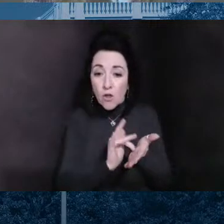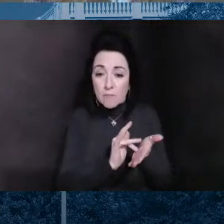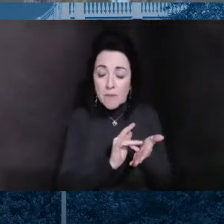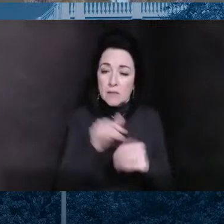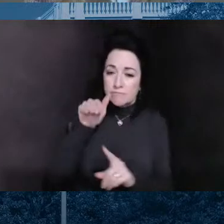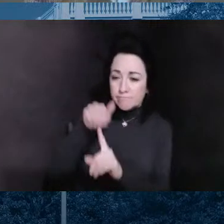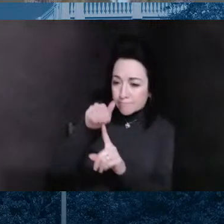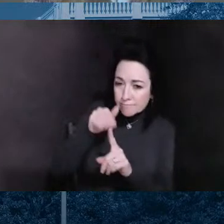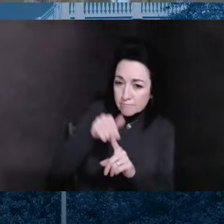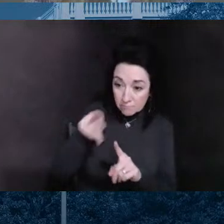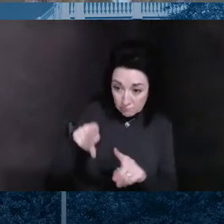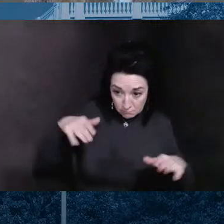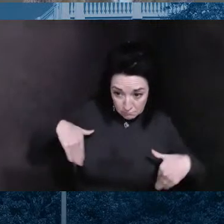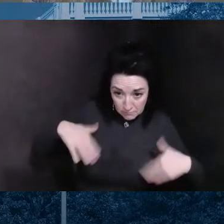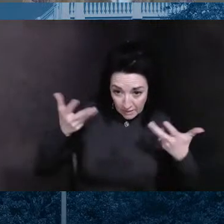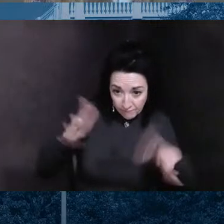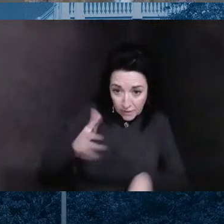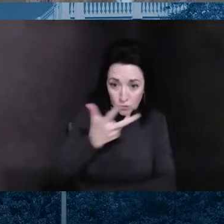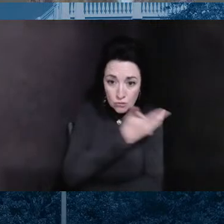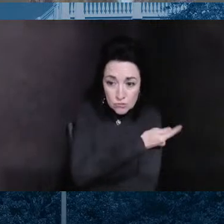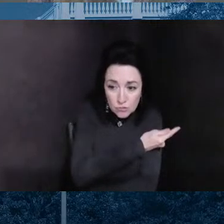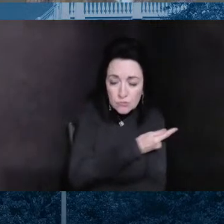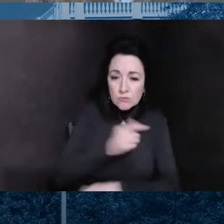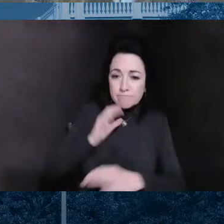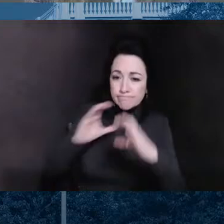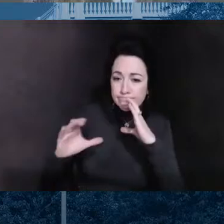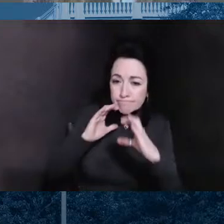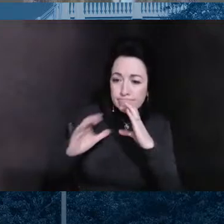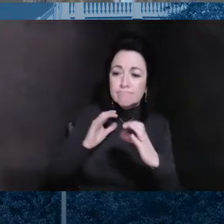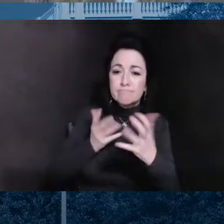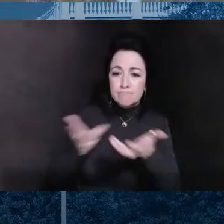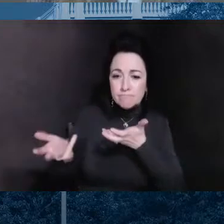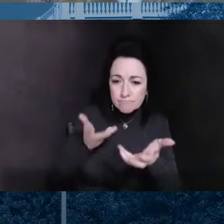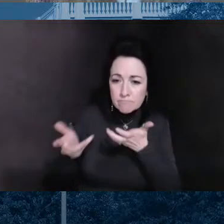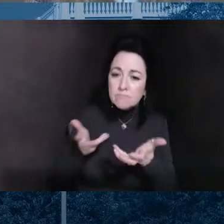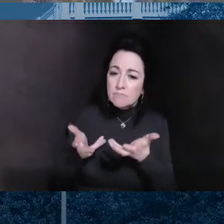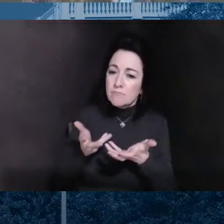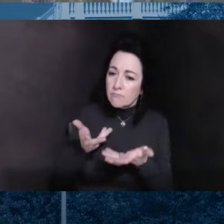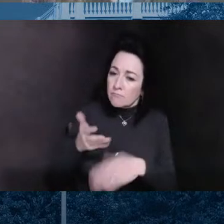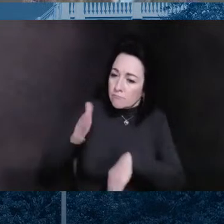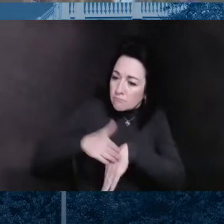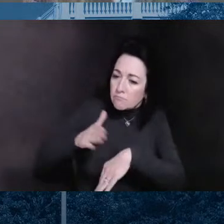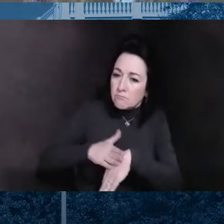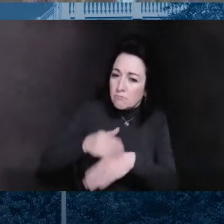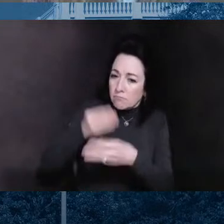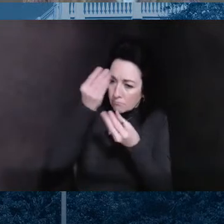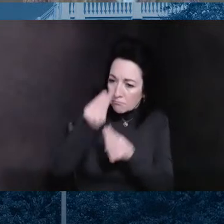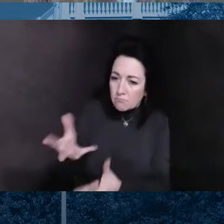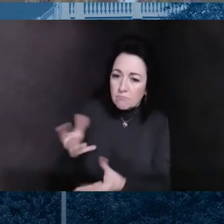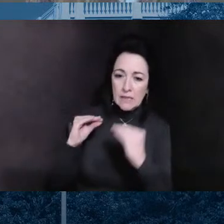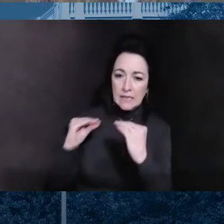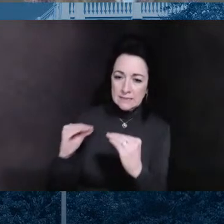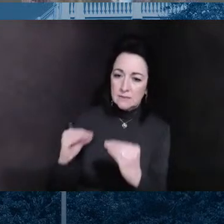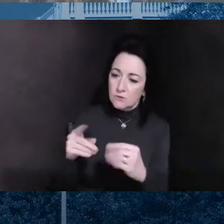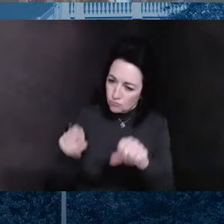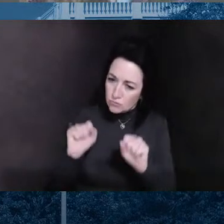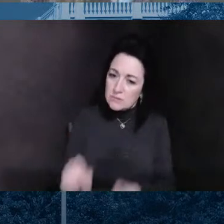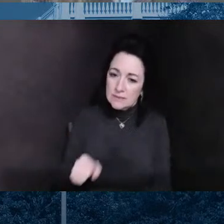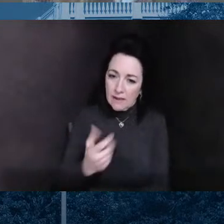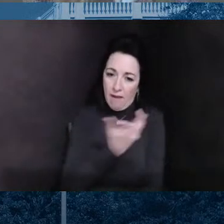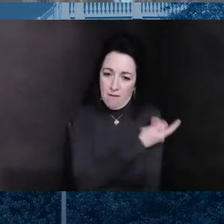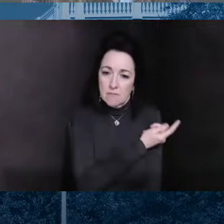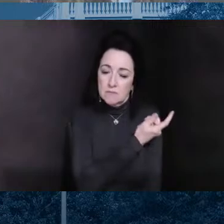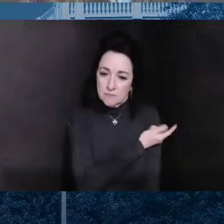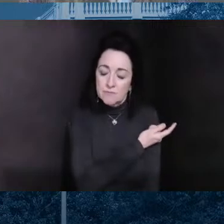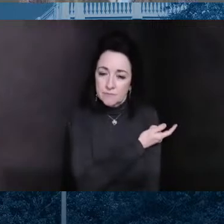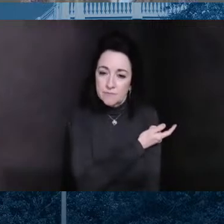underserved areas are also getting an increased allocation of vaccine this week. And that also includes, I